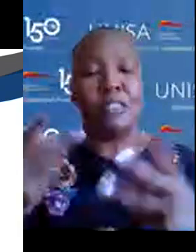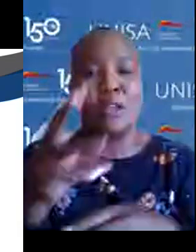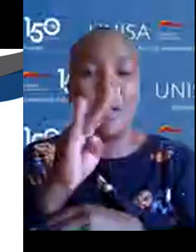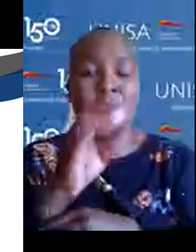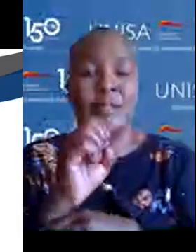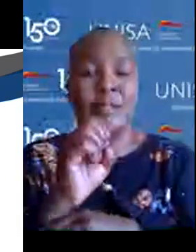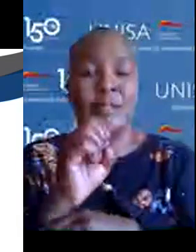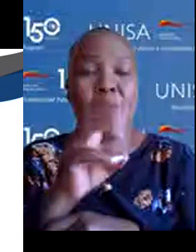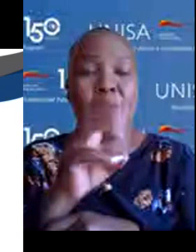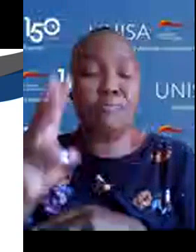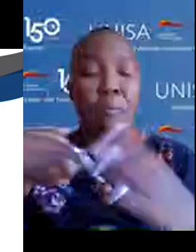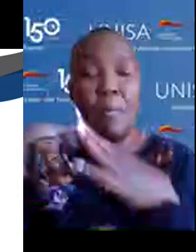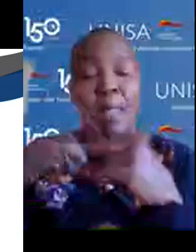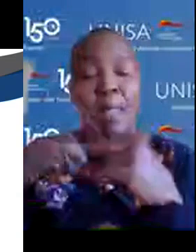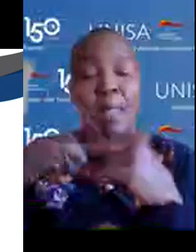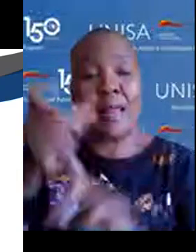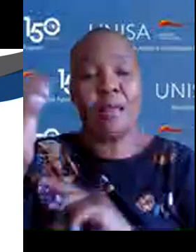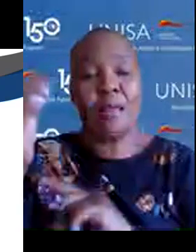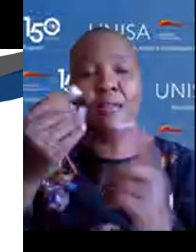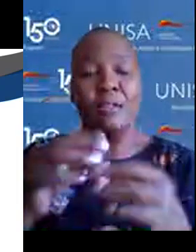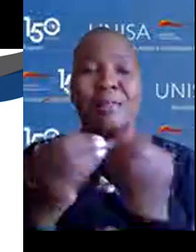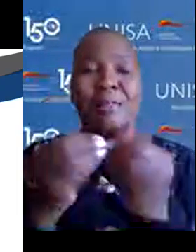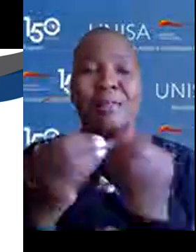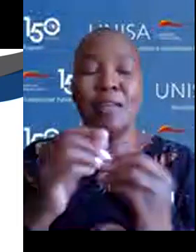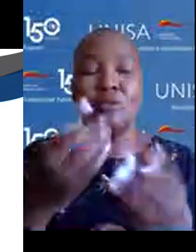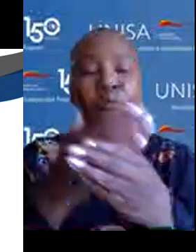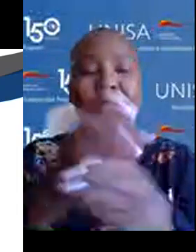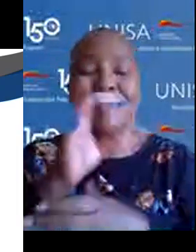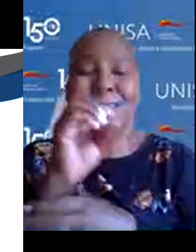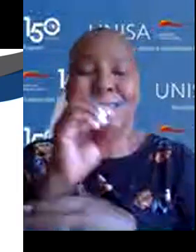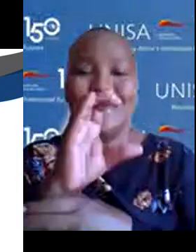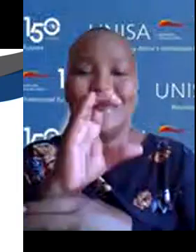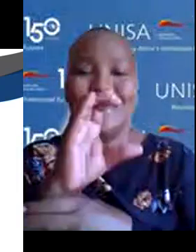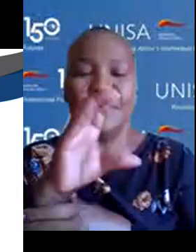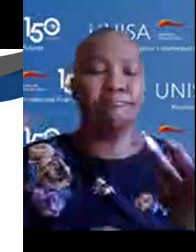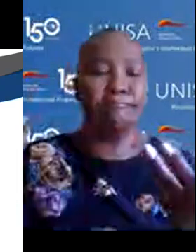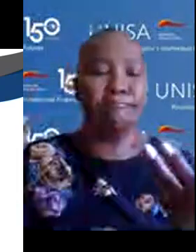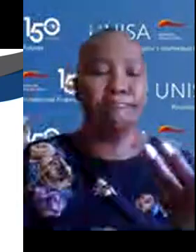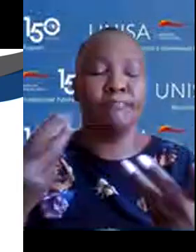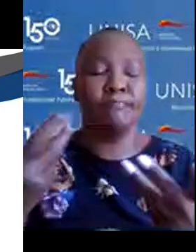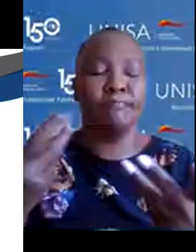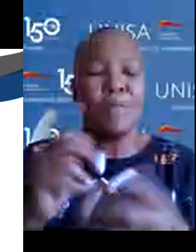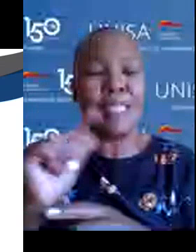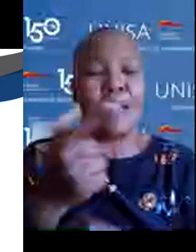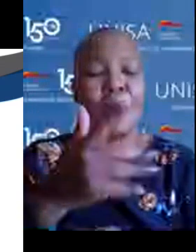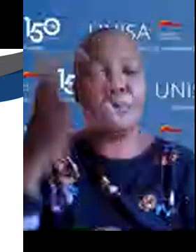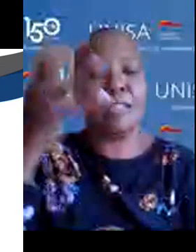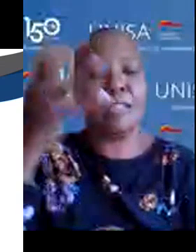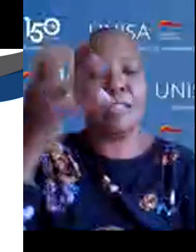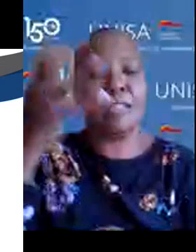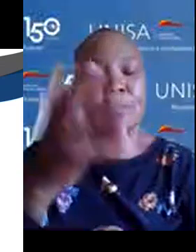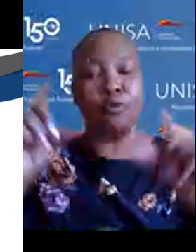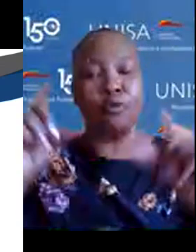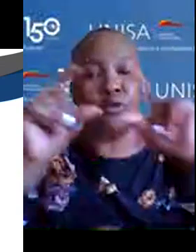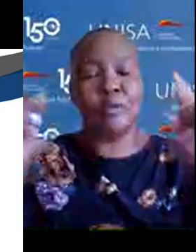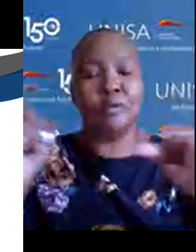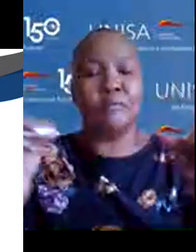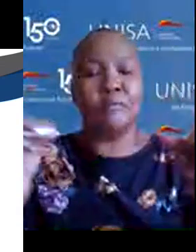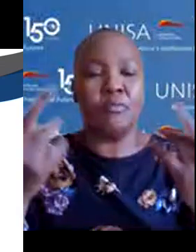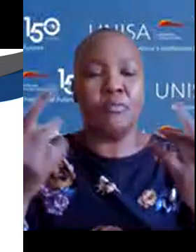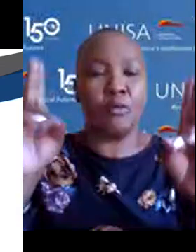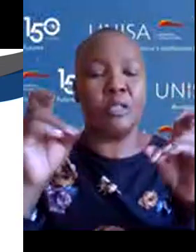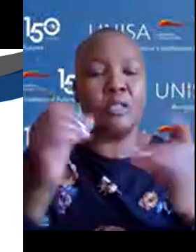say, where you can create your own portfolio, CV, or even a general presentation on a topic that you can easily share and everybody